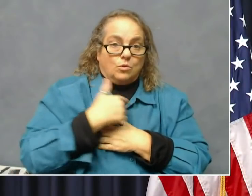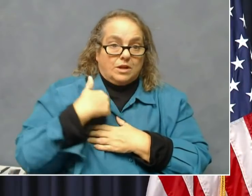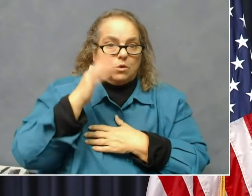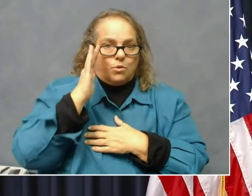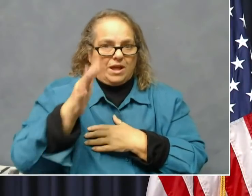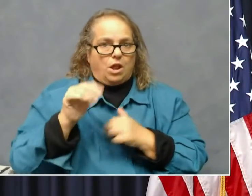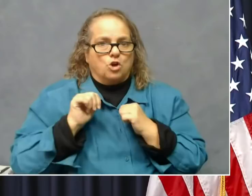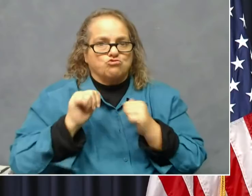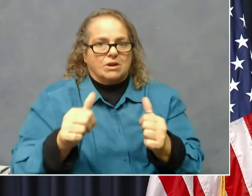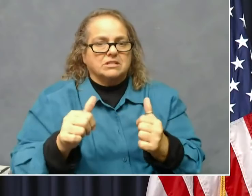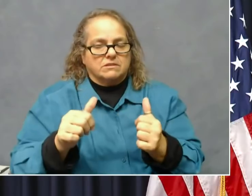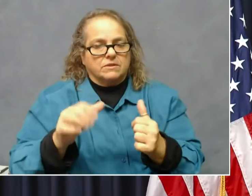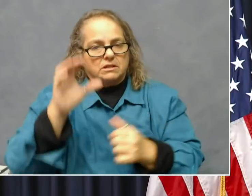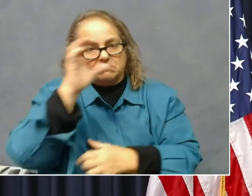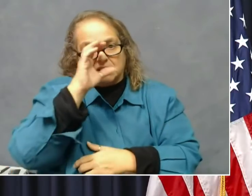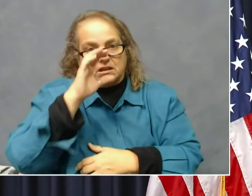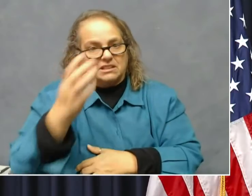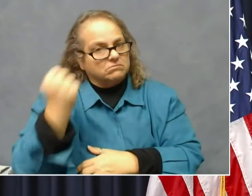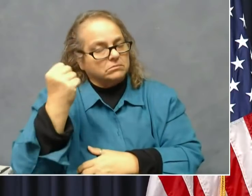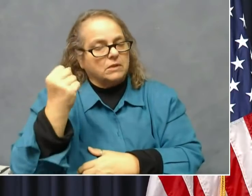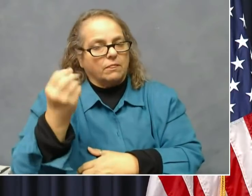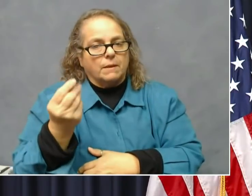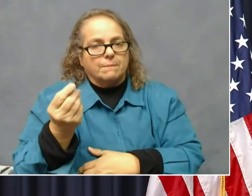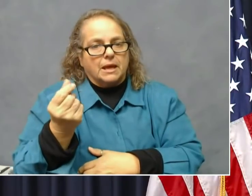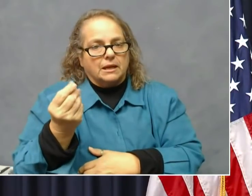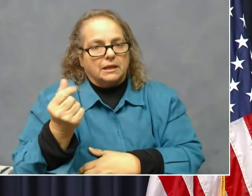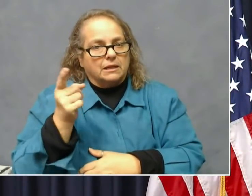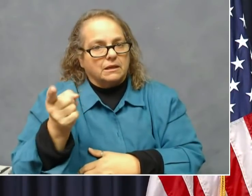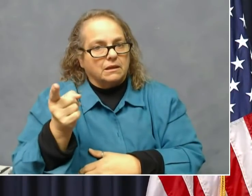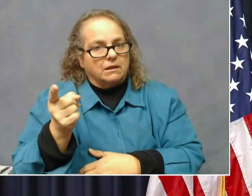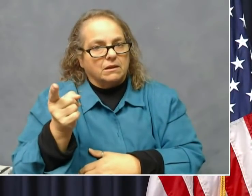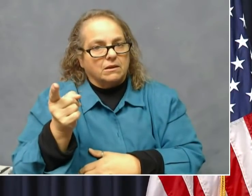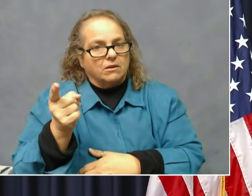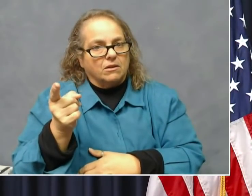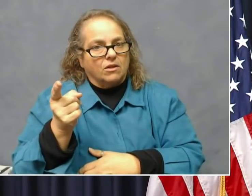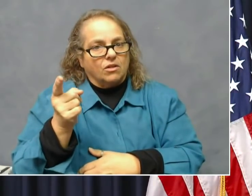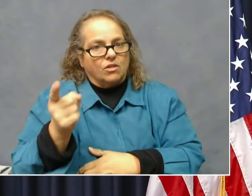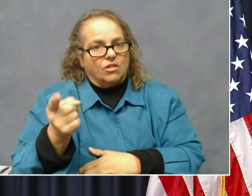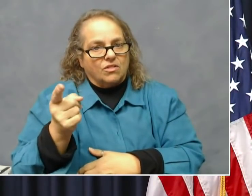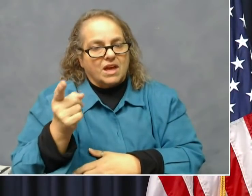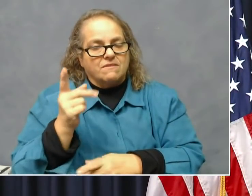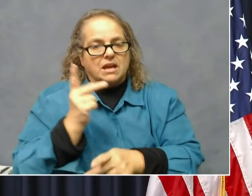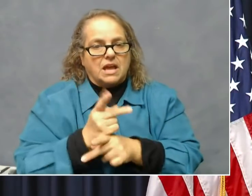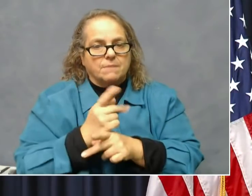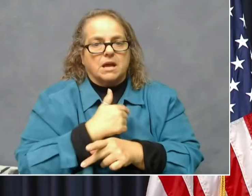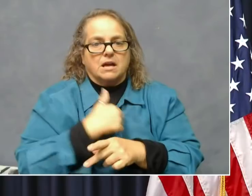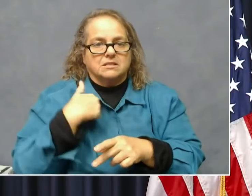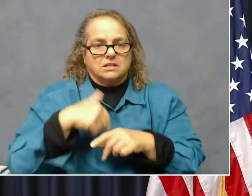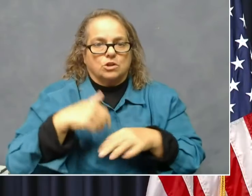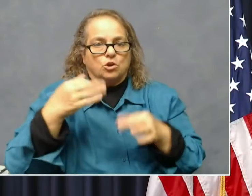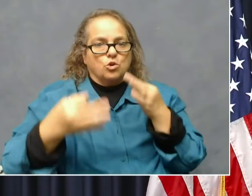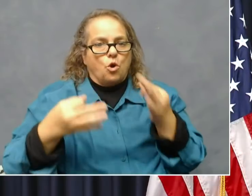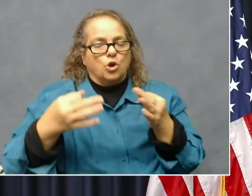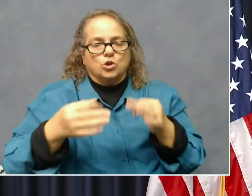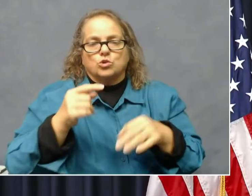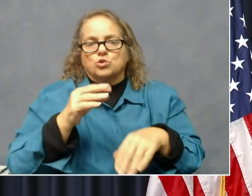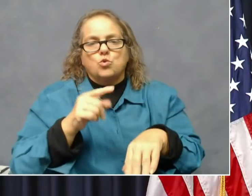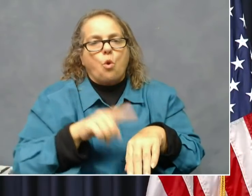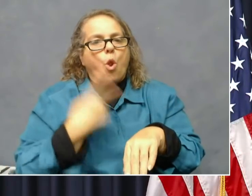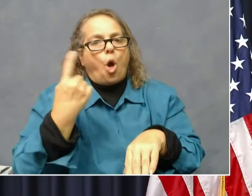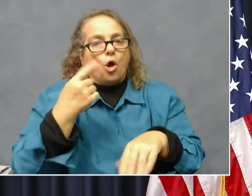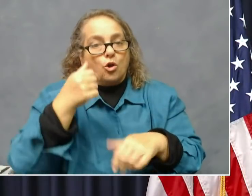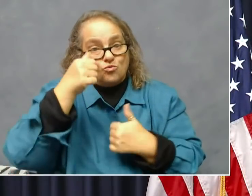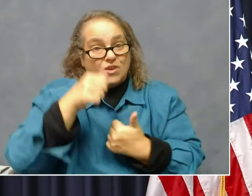these dollars. They have kept us as a Commonwealth in court far too long. And remember, it was them engaging